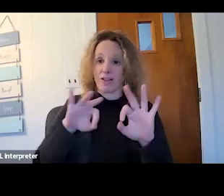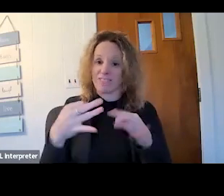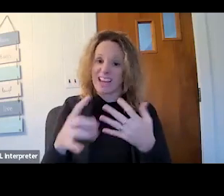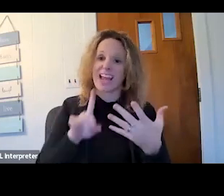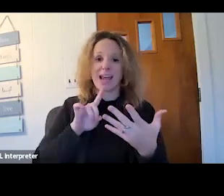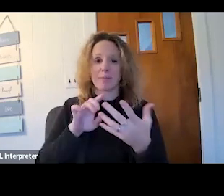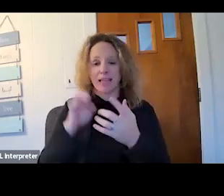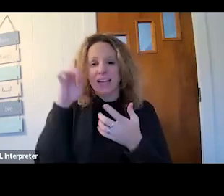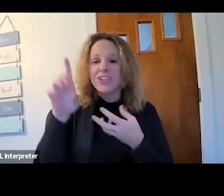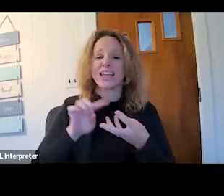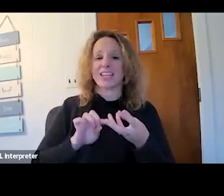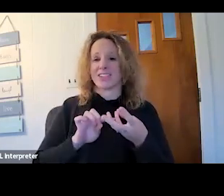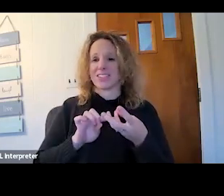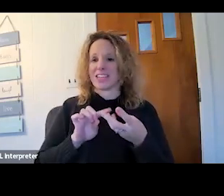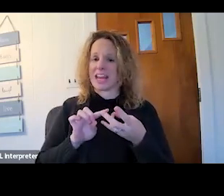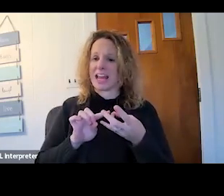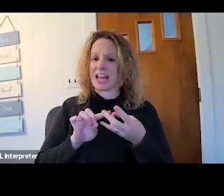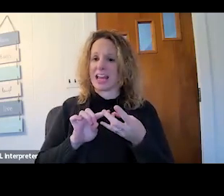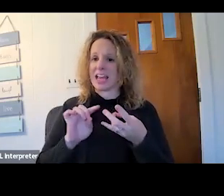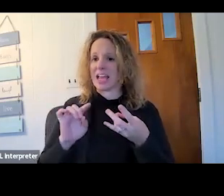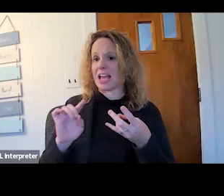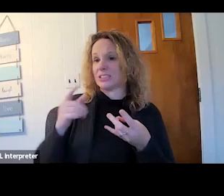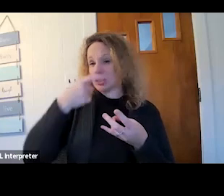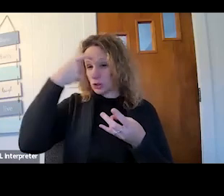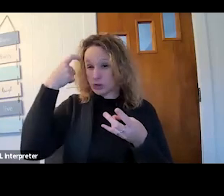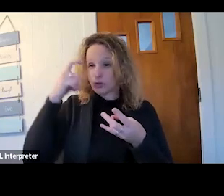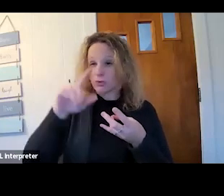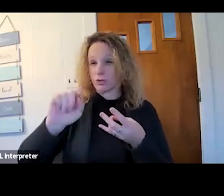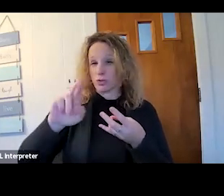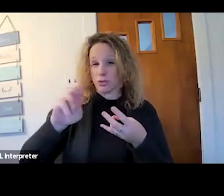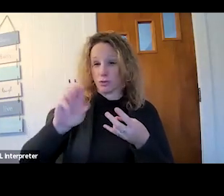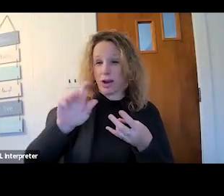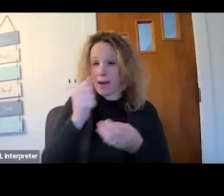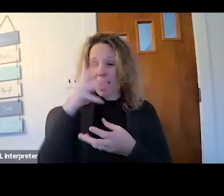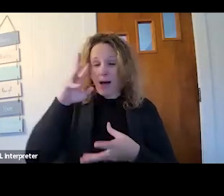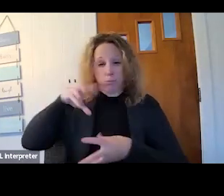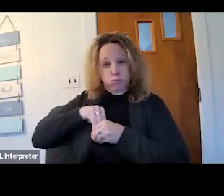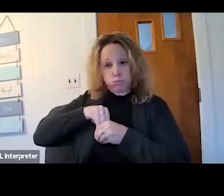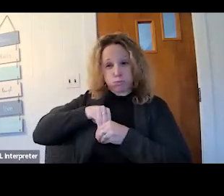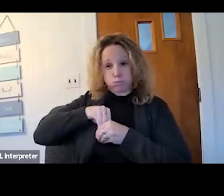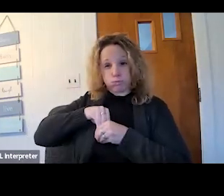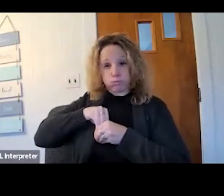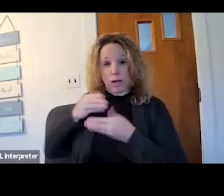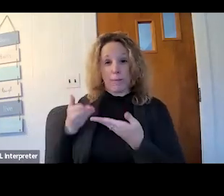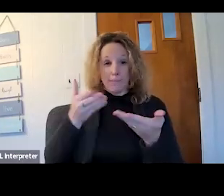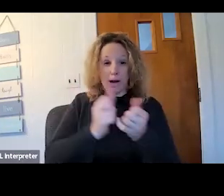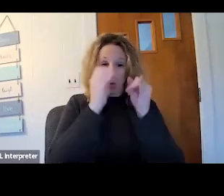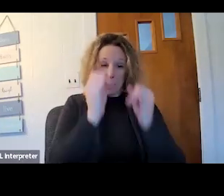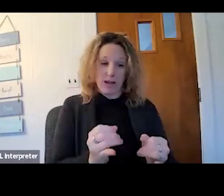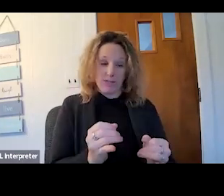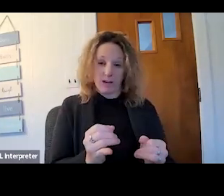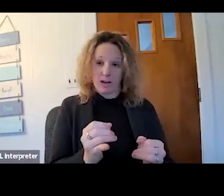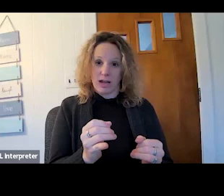their education, their trauma, everything that comes with it. And as such, we have